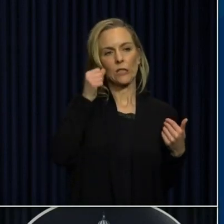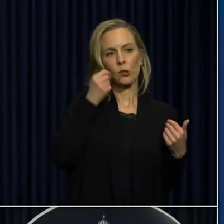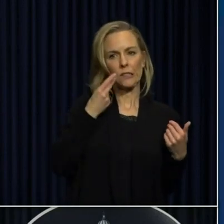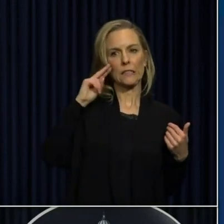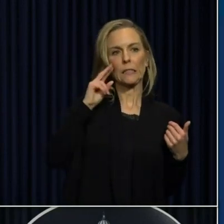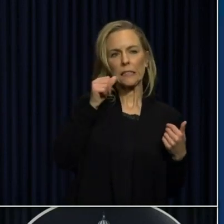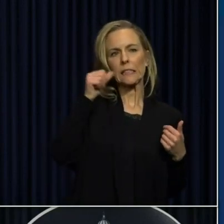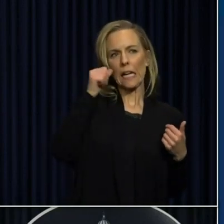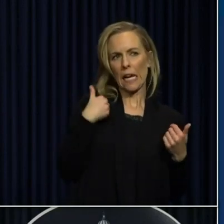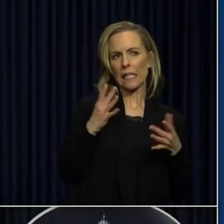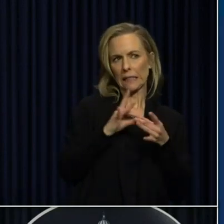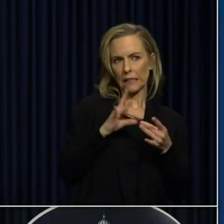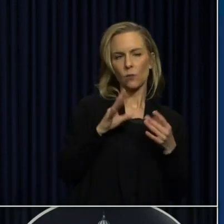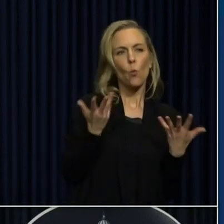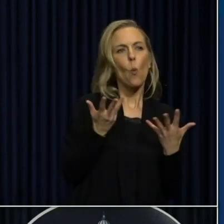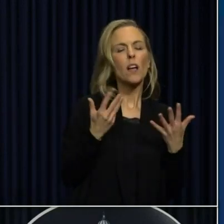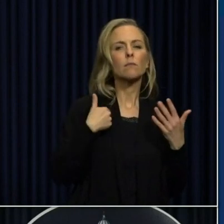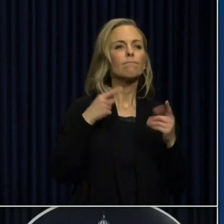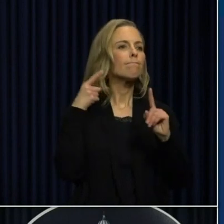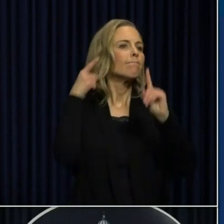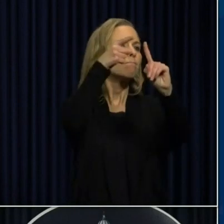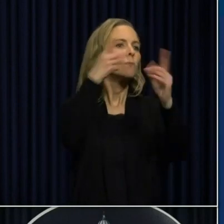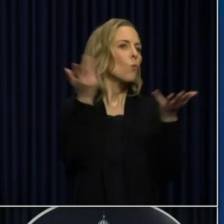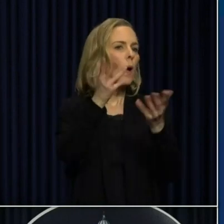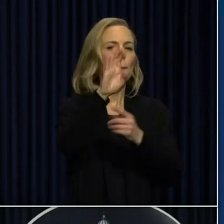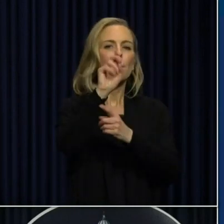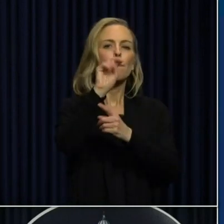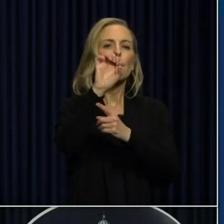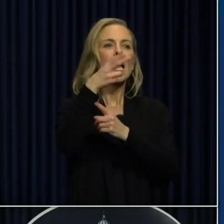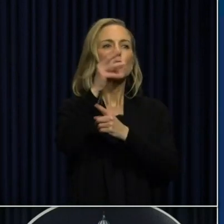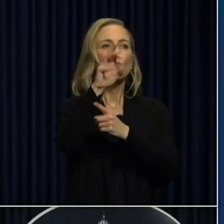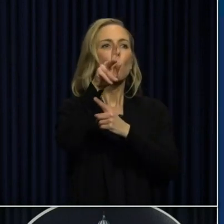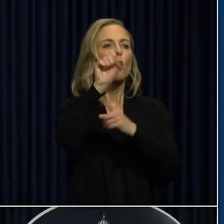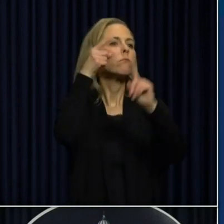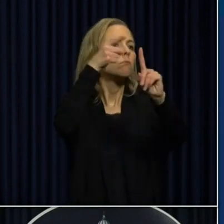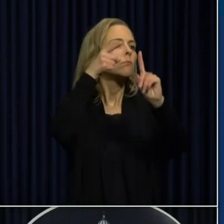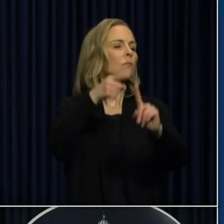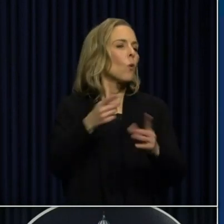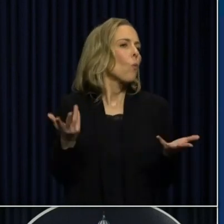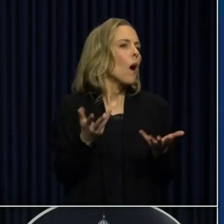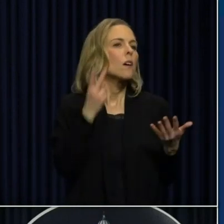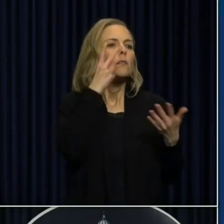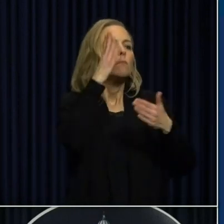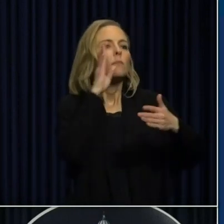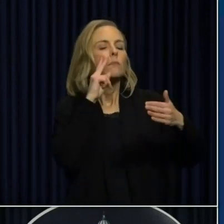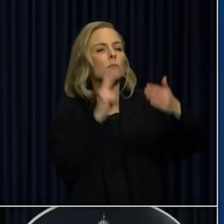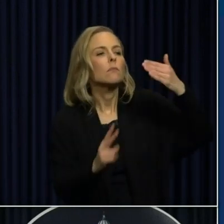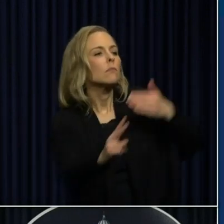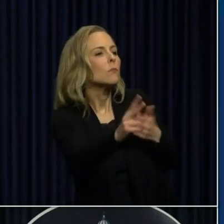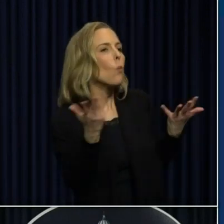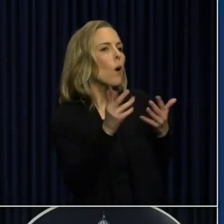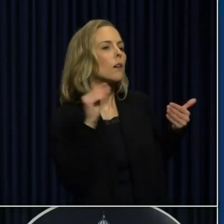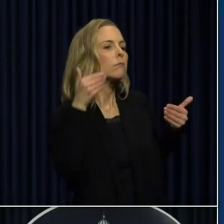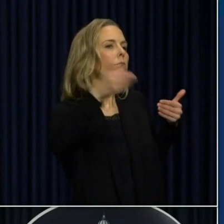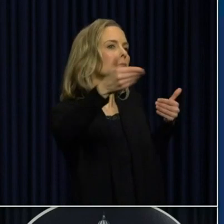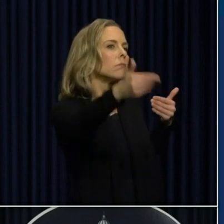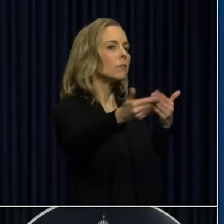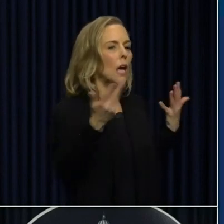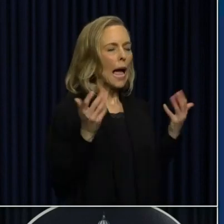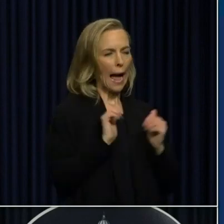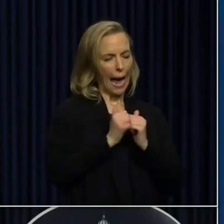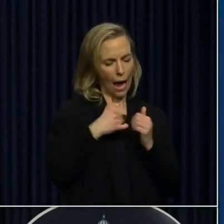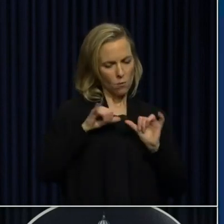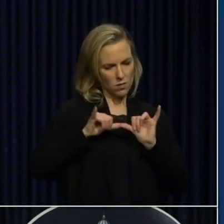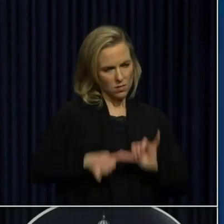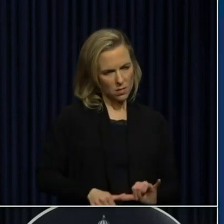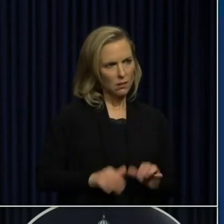them yesterday about our benchmarks as we look towards the future and talking about different metrics we're going to be looking at about